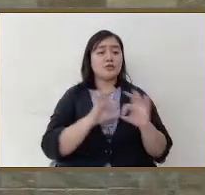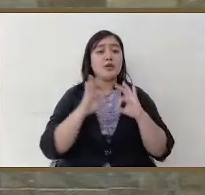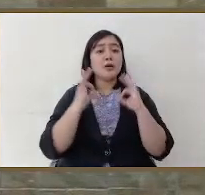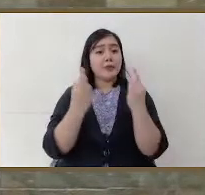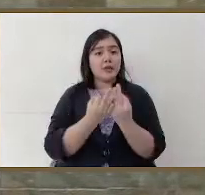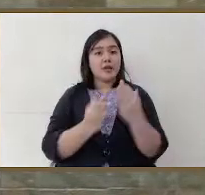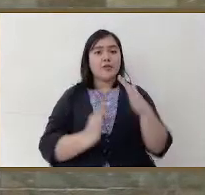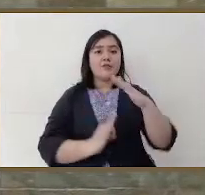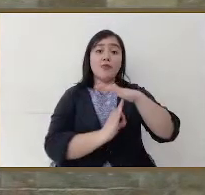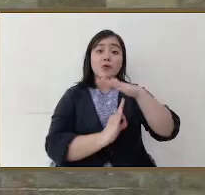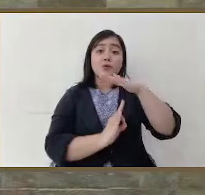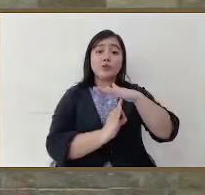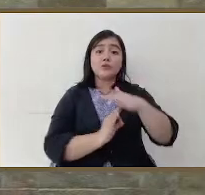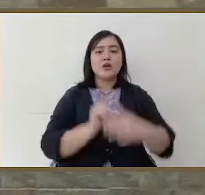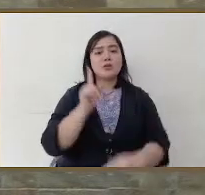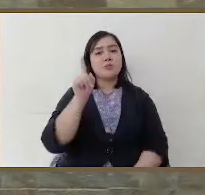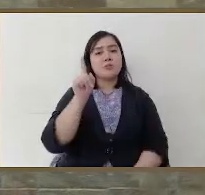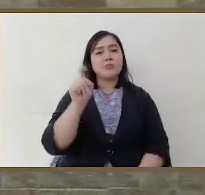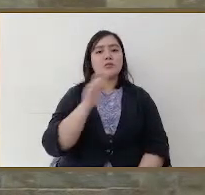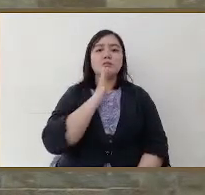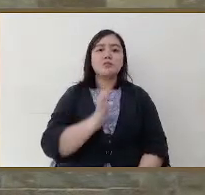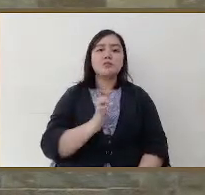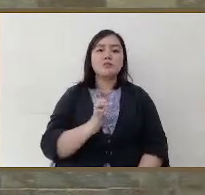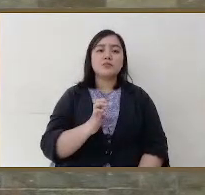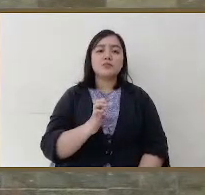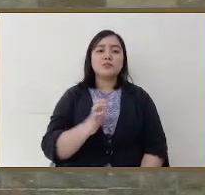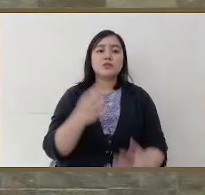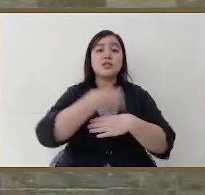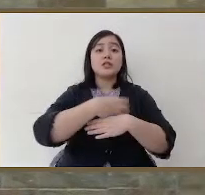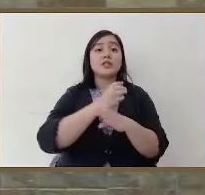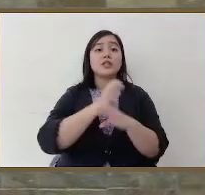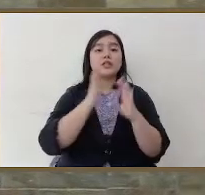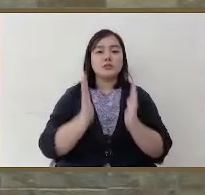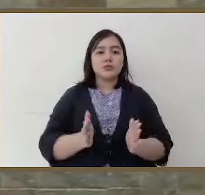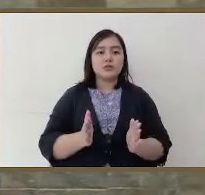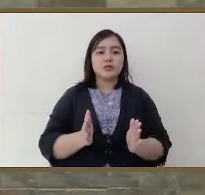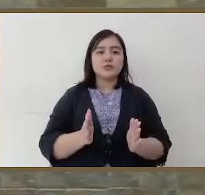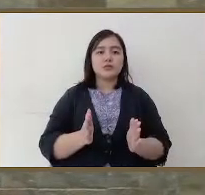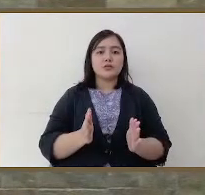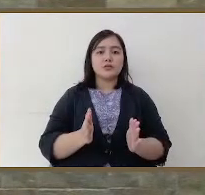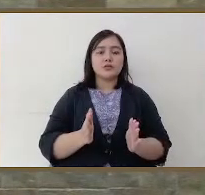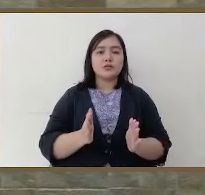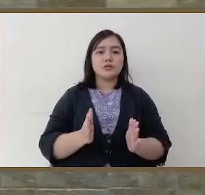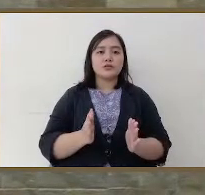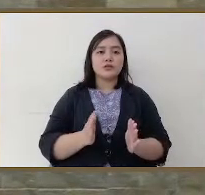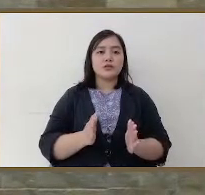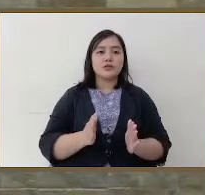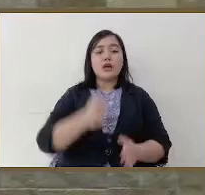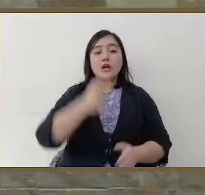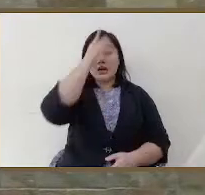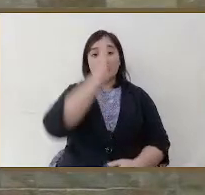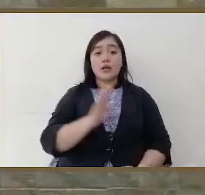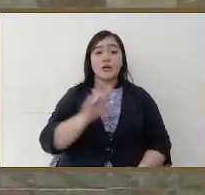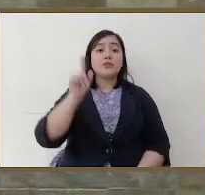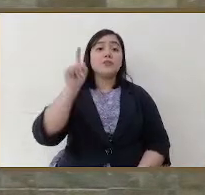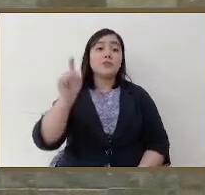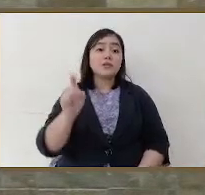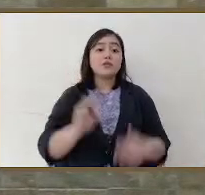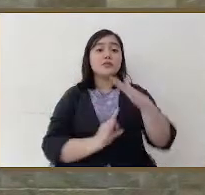must be the creator of the family is no other than God. God must be the foundation of the